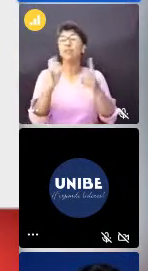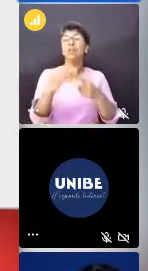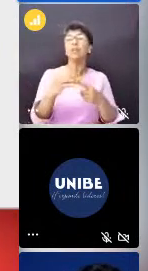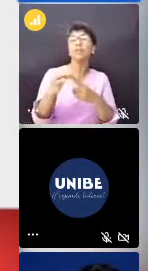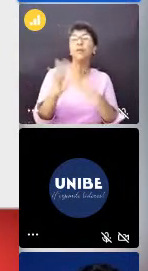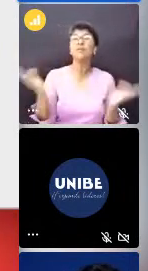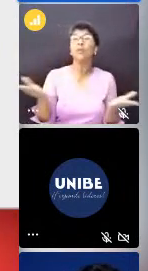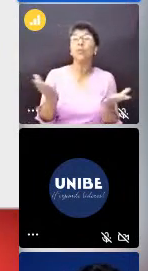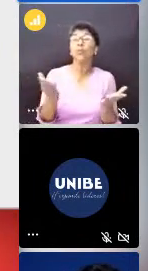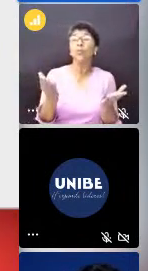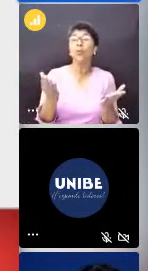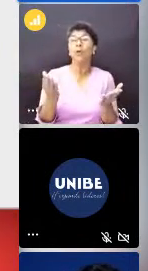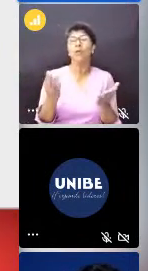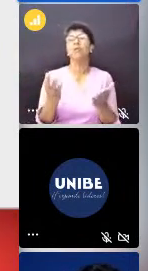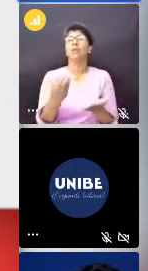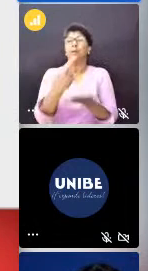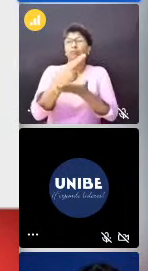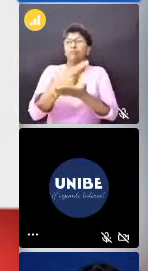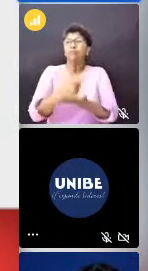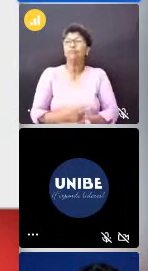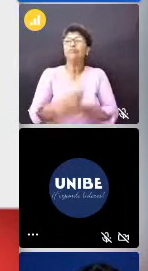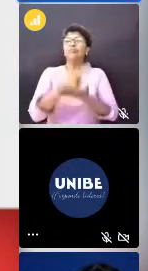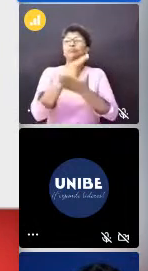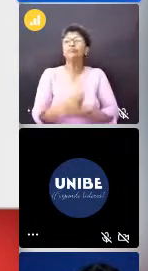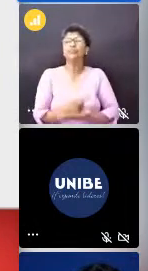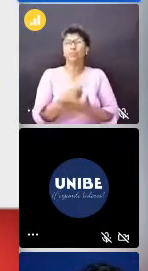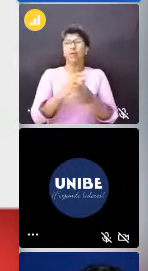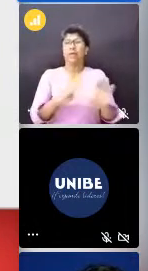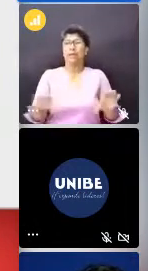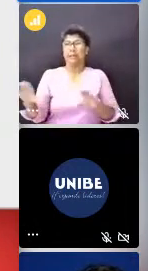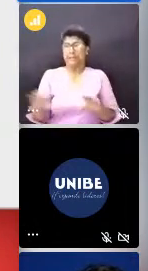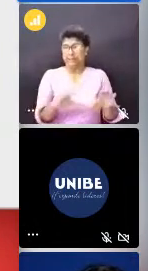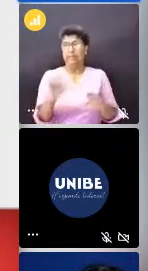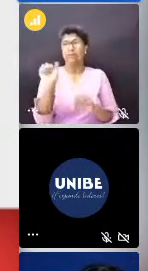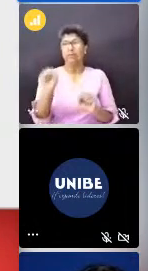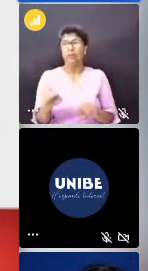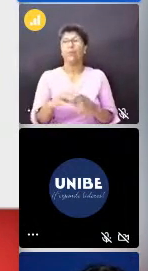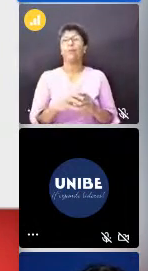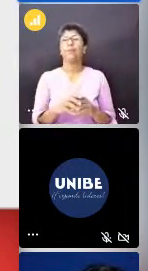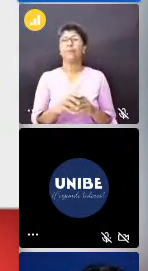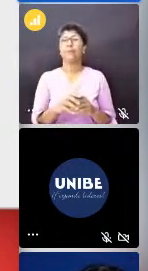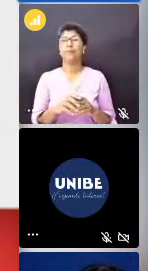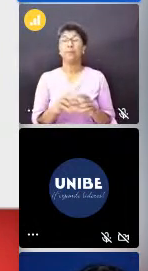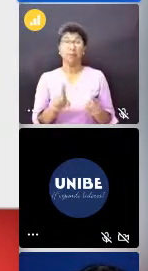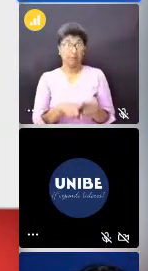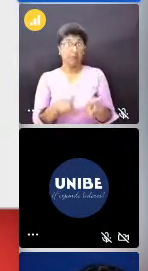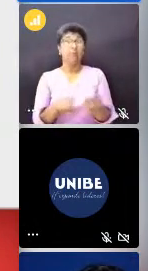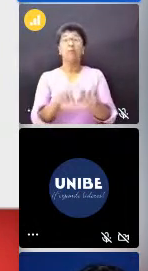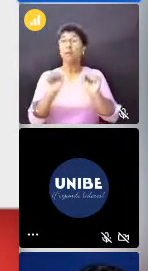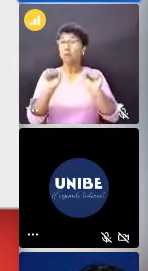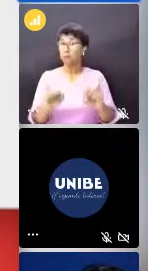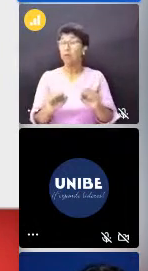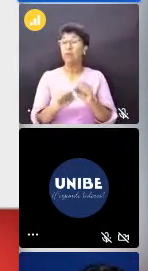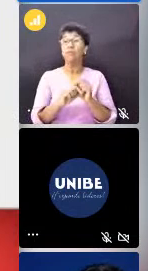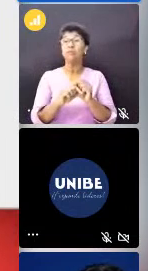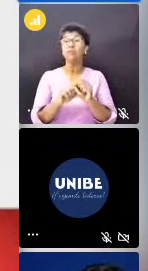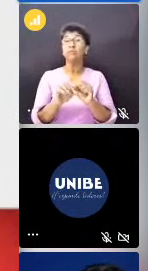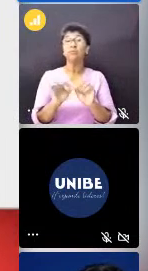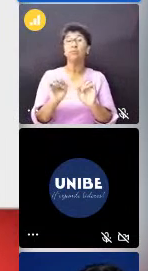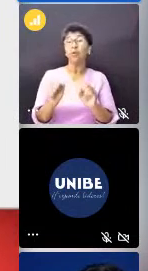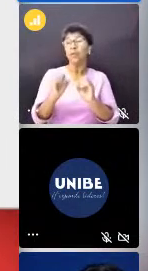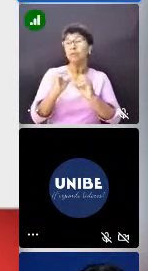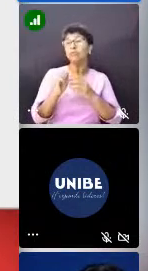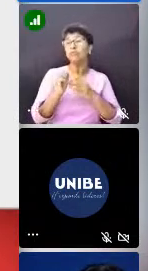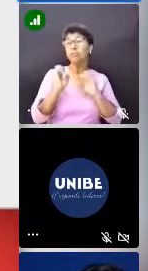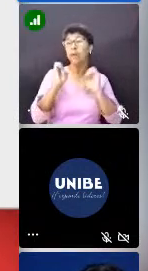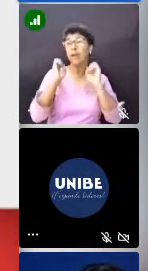special rehabilitation activities. And there is a possibility to prolong every stage of education and